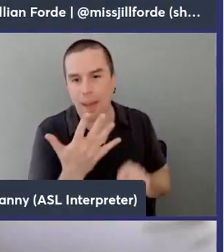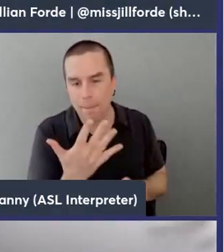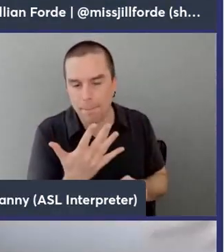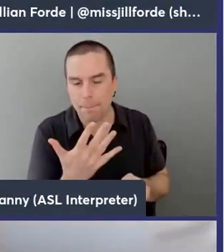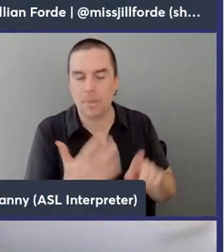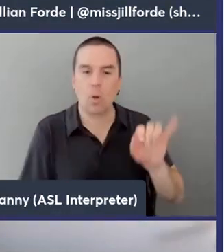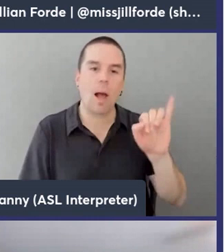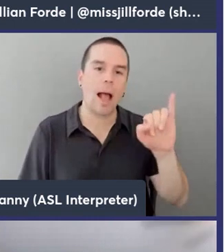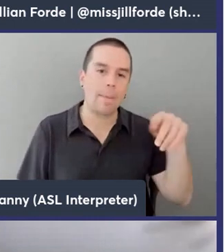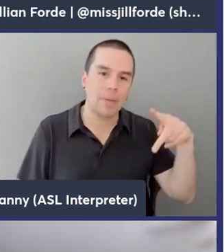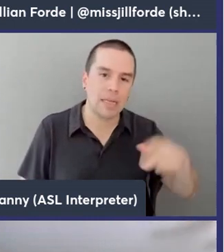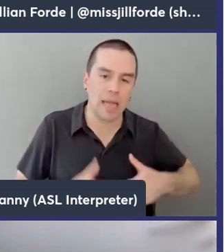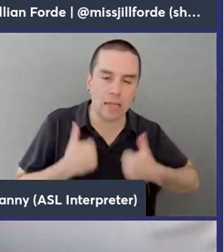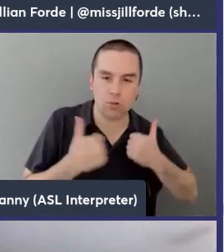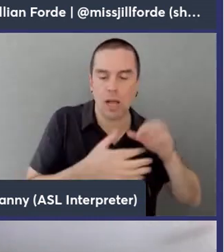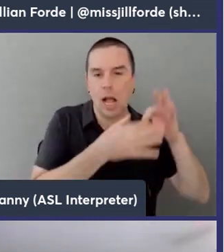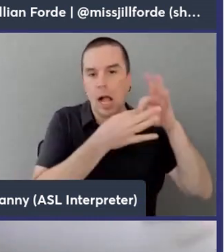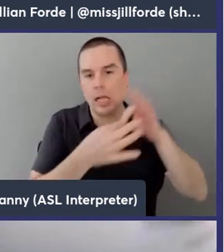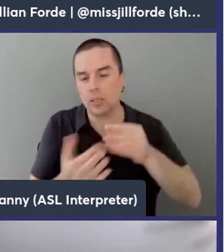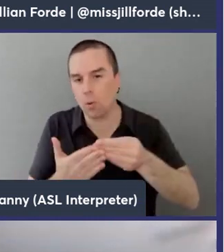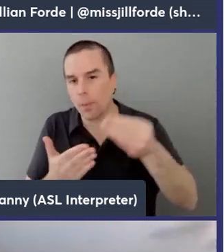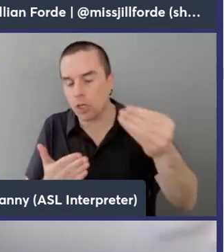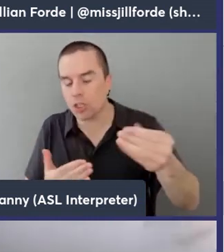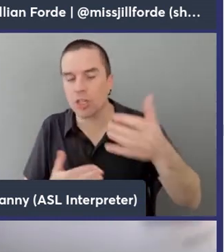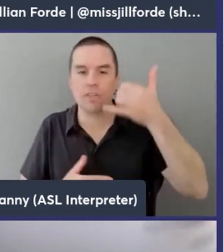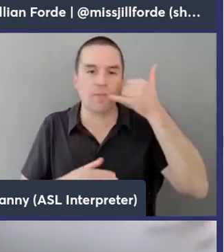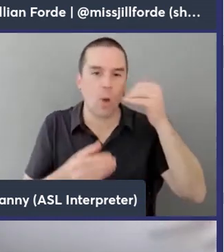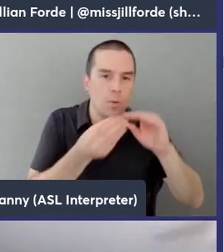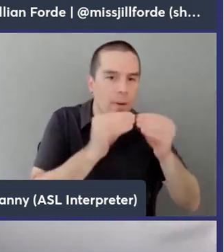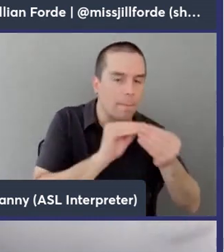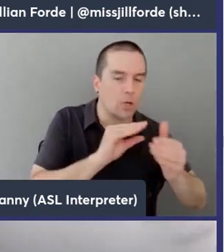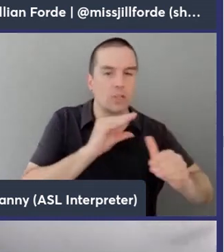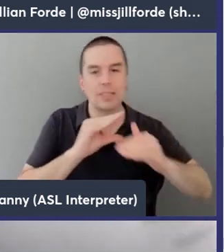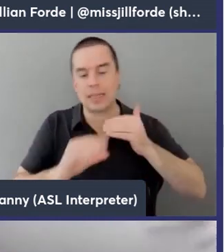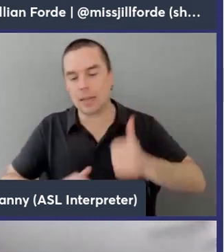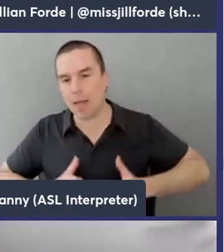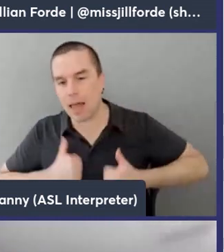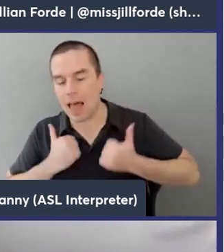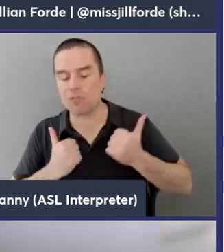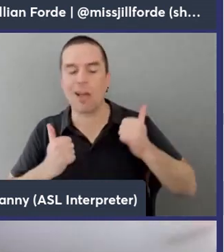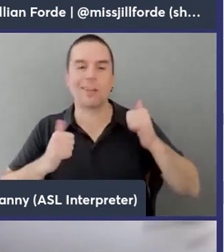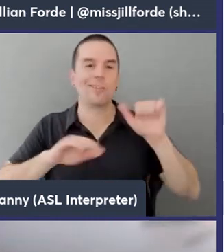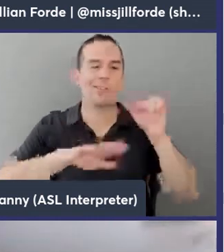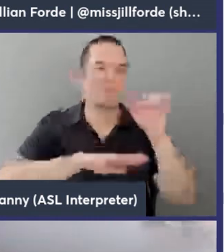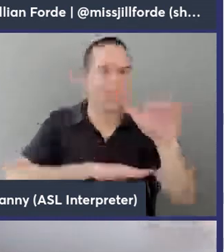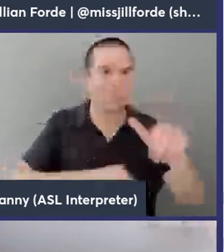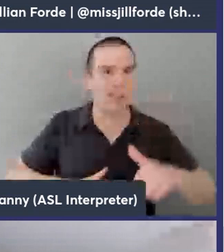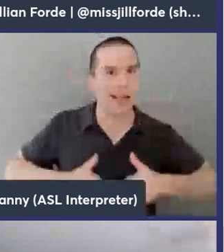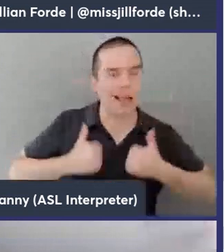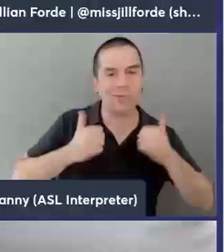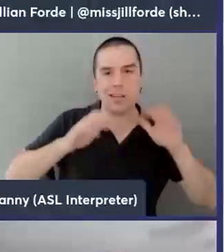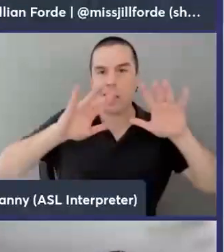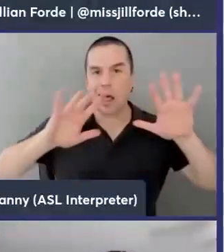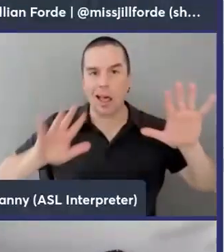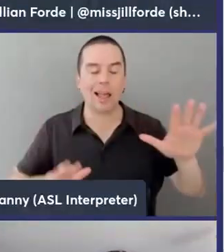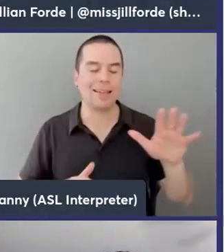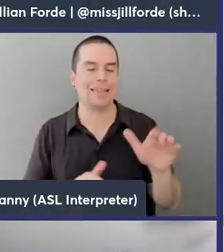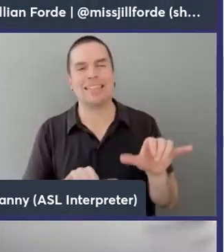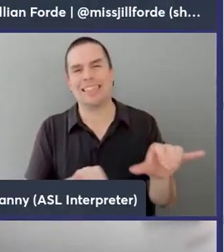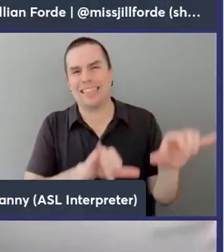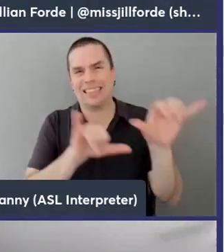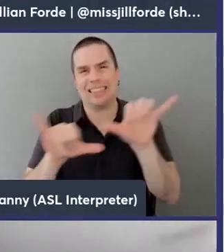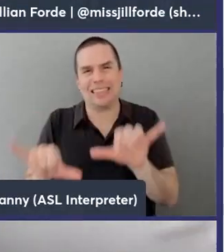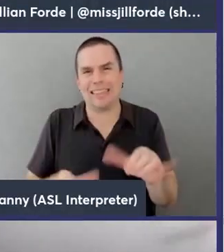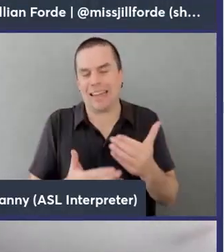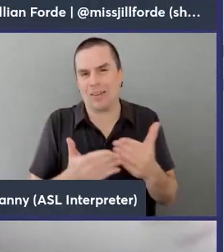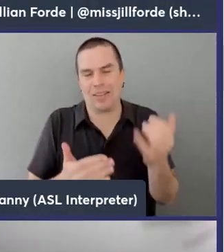with a purchase, phone numbers, email addresses, shipping addresses, the kind of standard things you would think about if you wanted to think about,